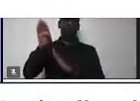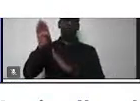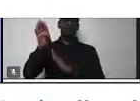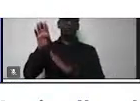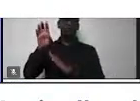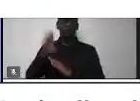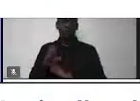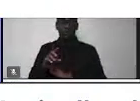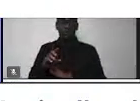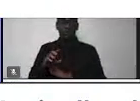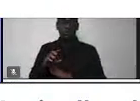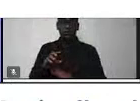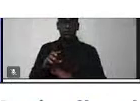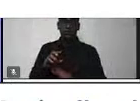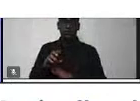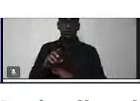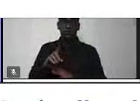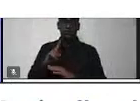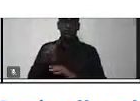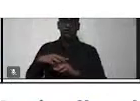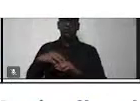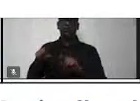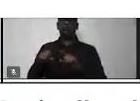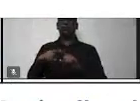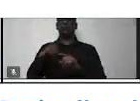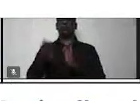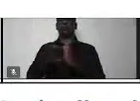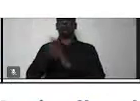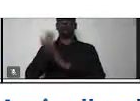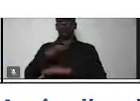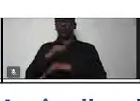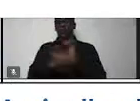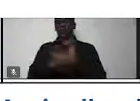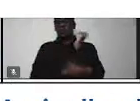exponentially as the country.